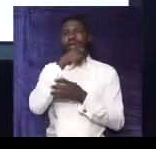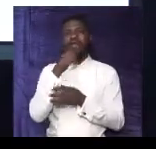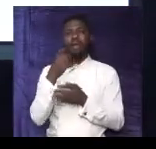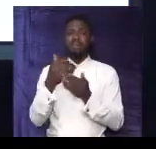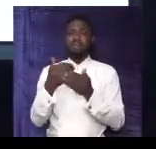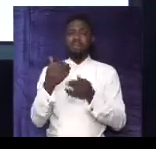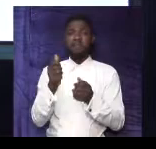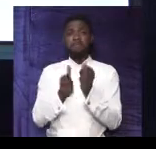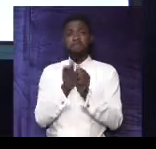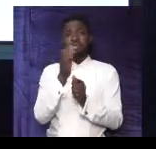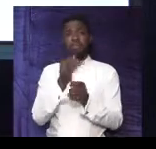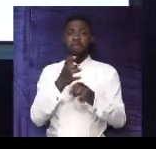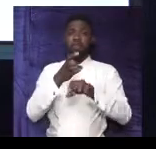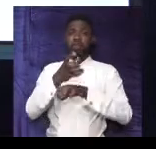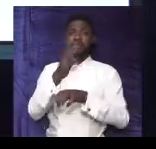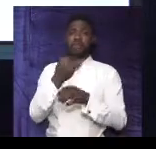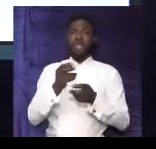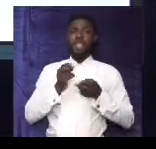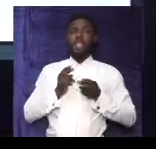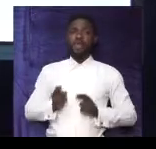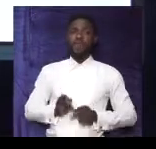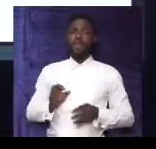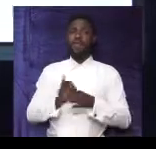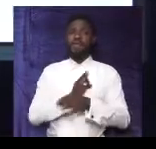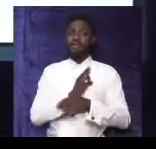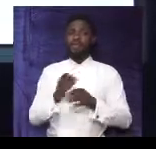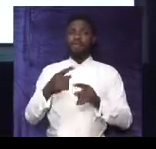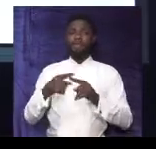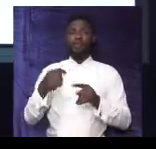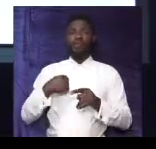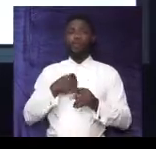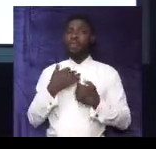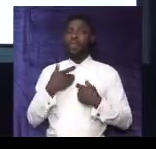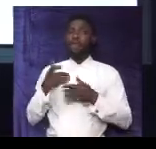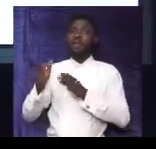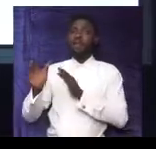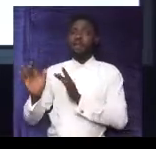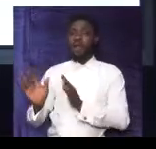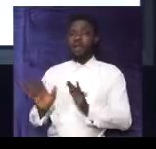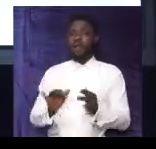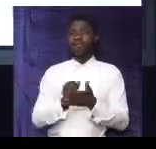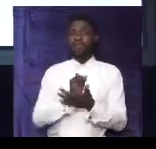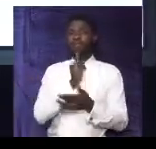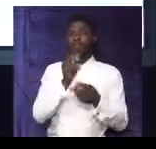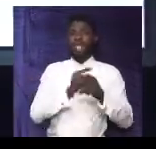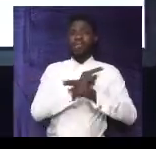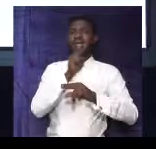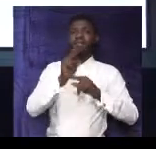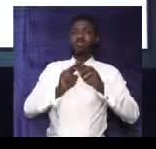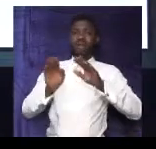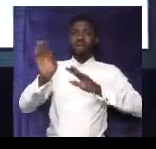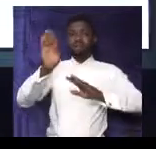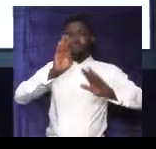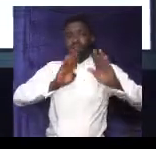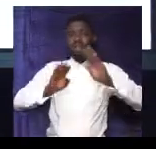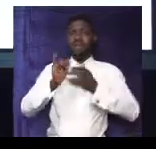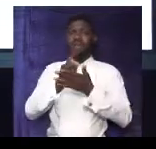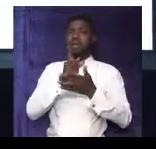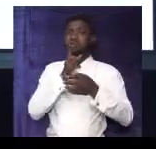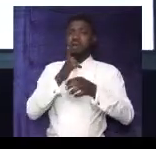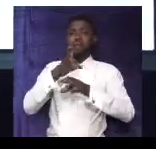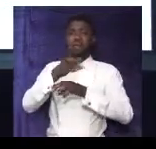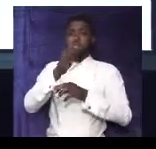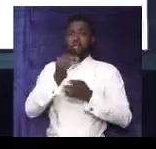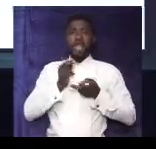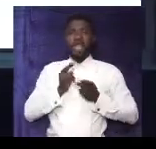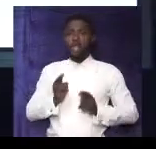before. Mostly it is being caused by human factors, but we have flood that is a natural disaster that is not caused